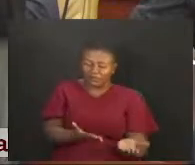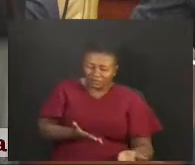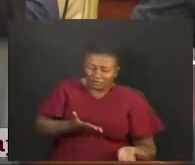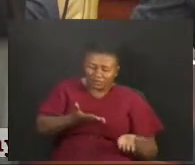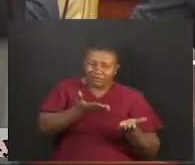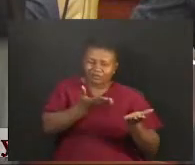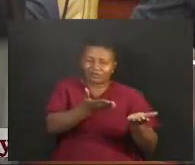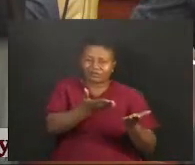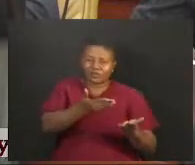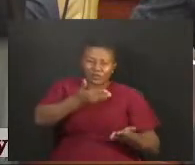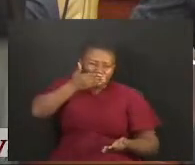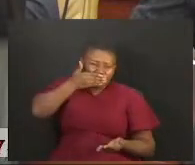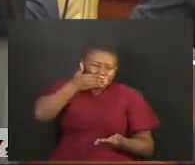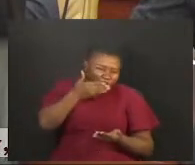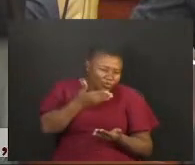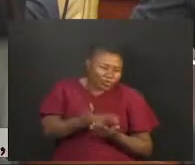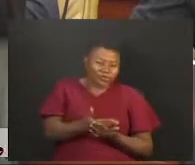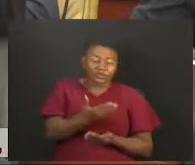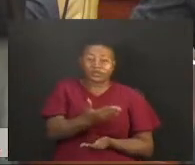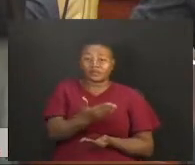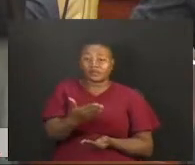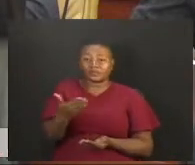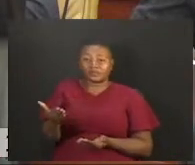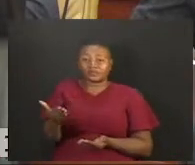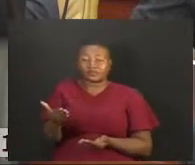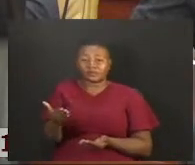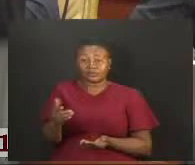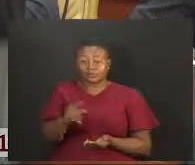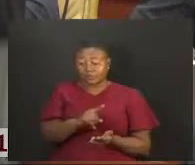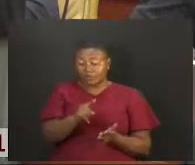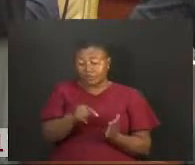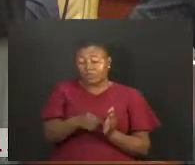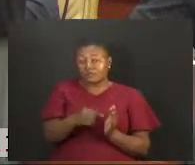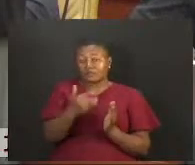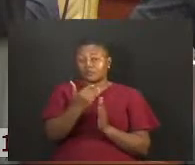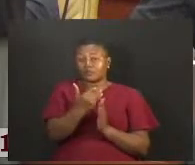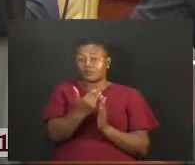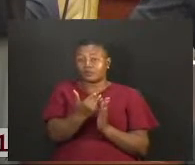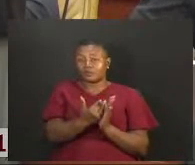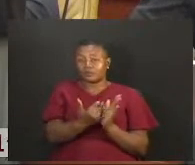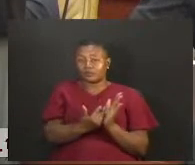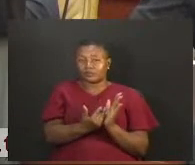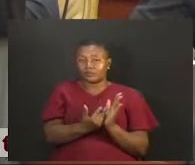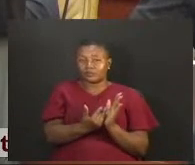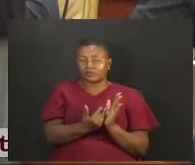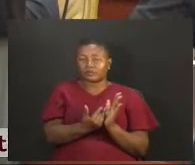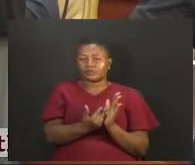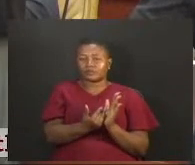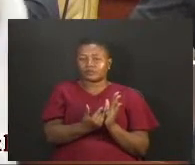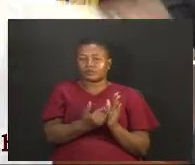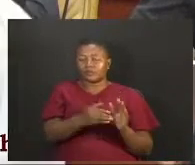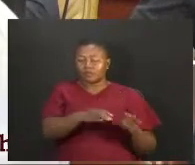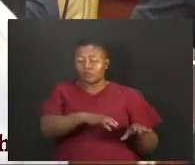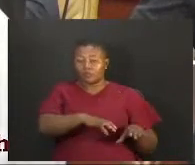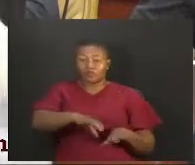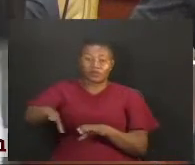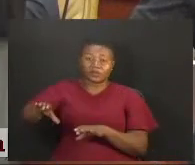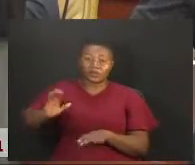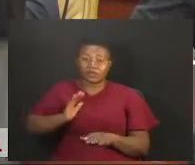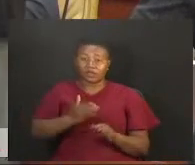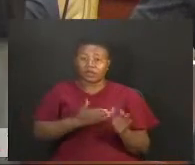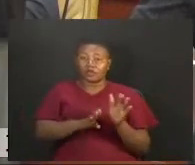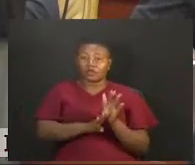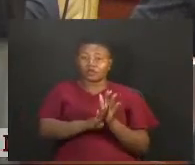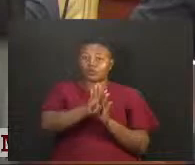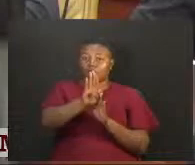solid reforms. And this is a budget that is moving our growth from Galamsey growth to real